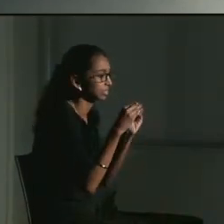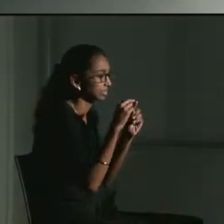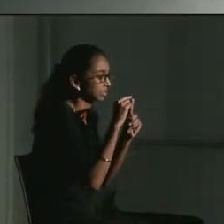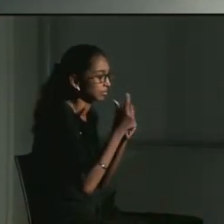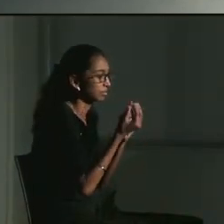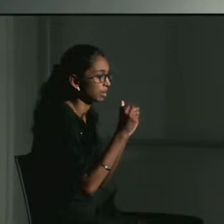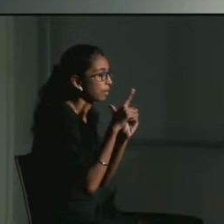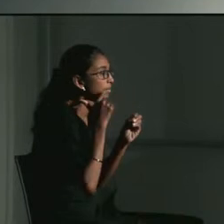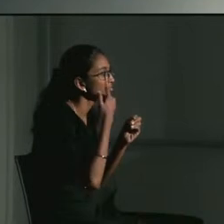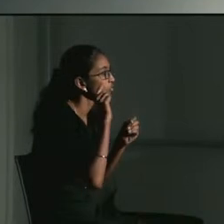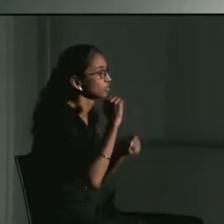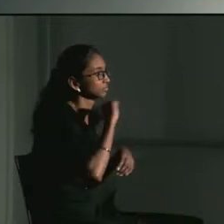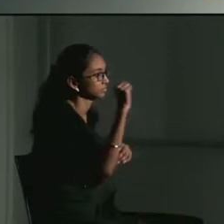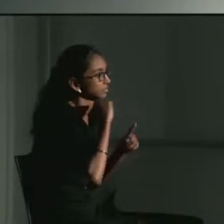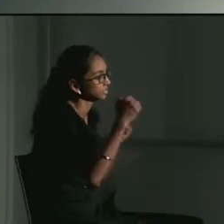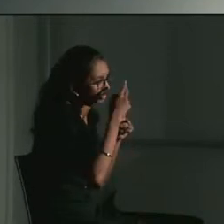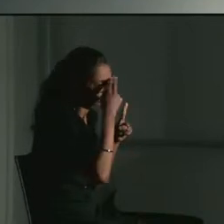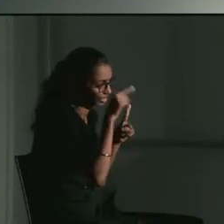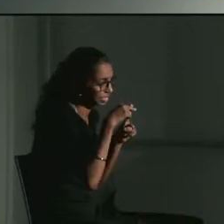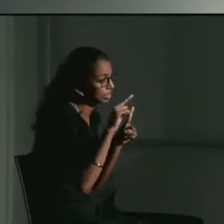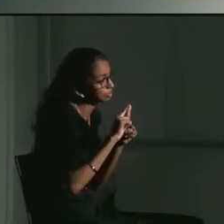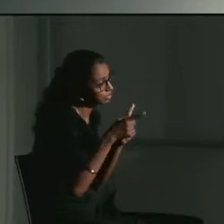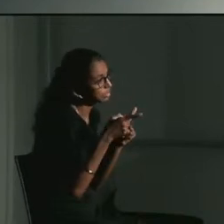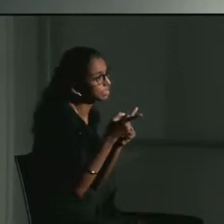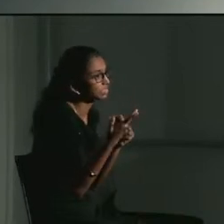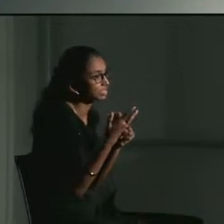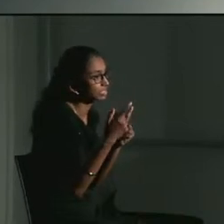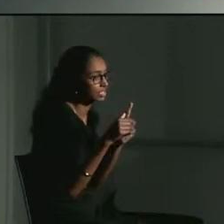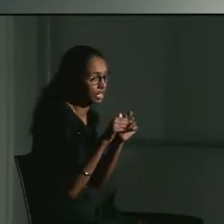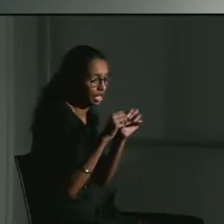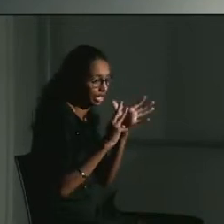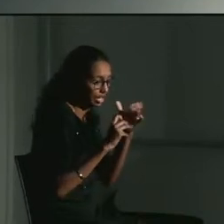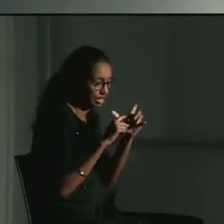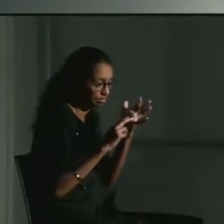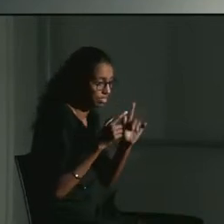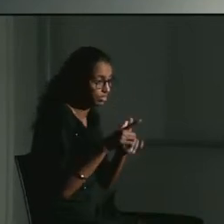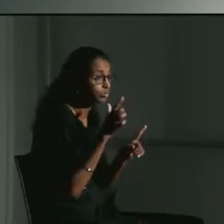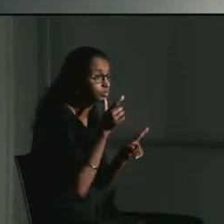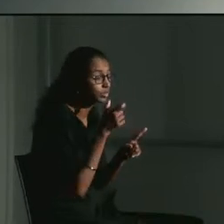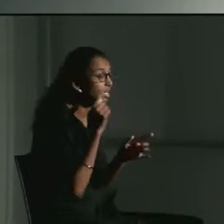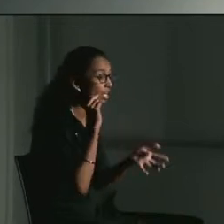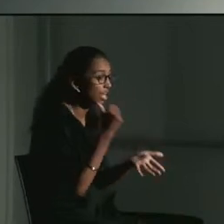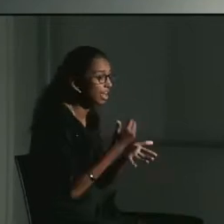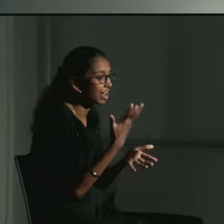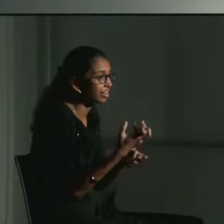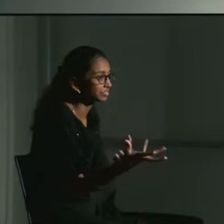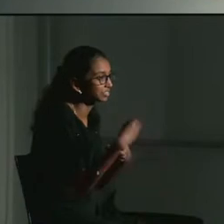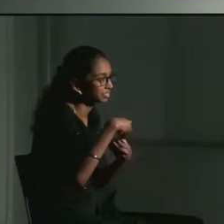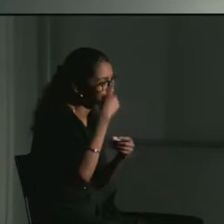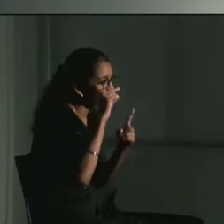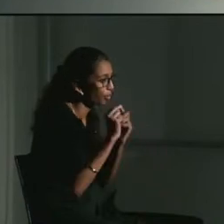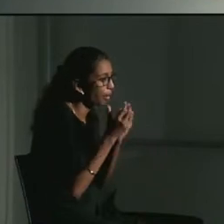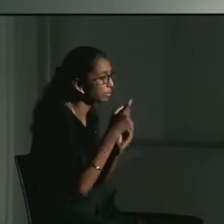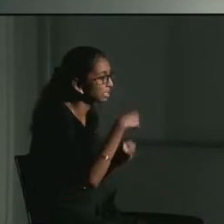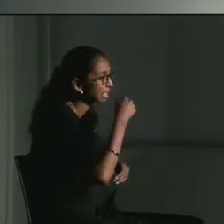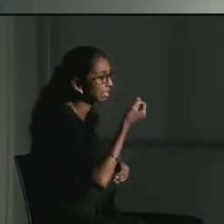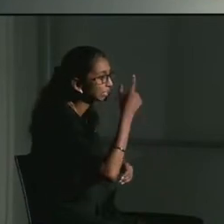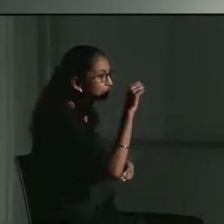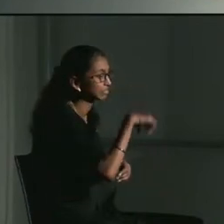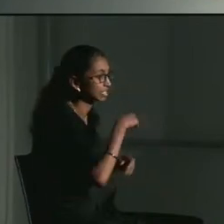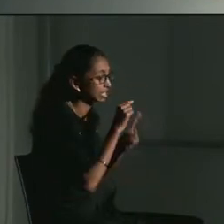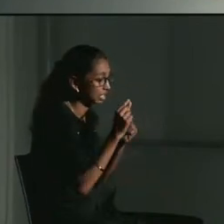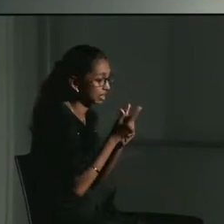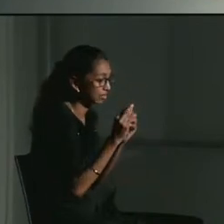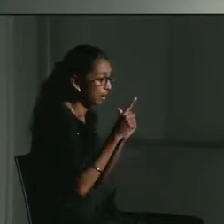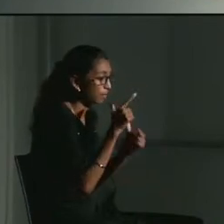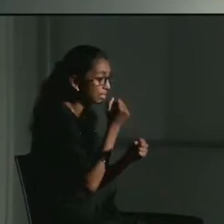of protest, but they would still not be considered within the ambit of the public to have a right within the city. So public spaces are